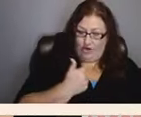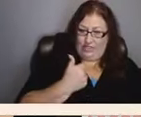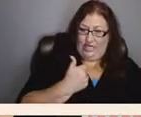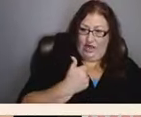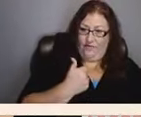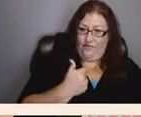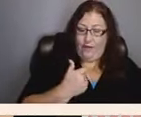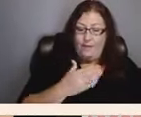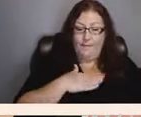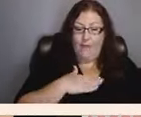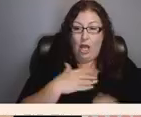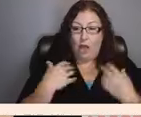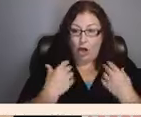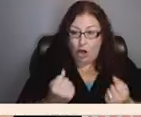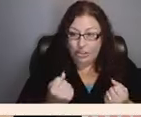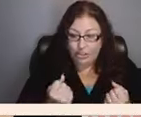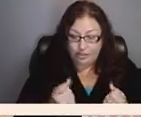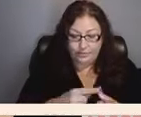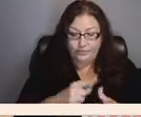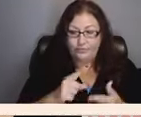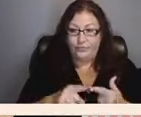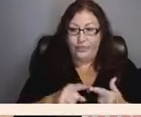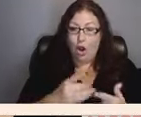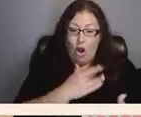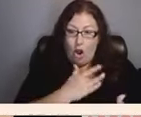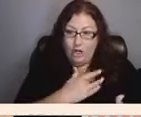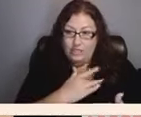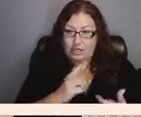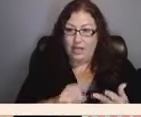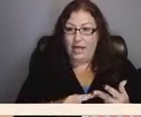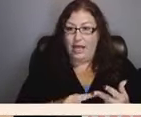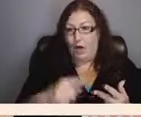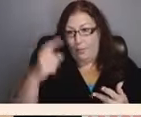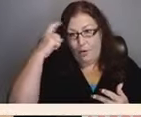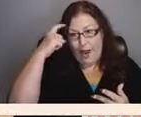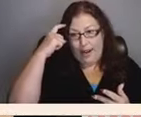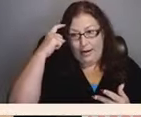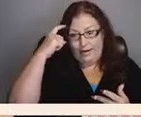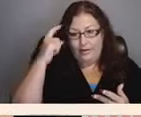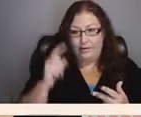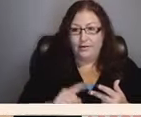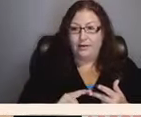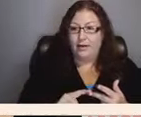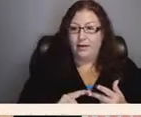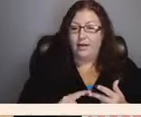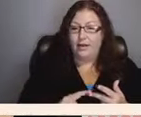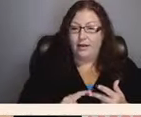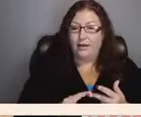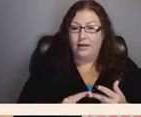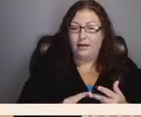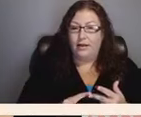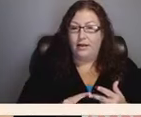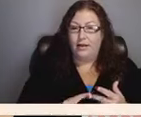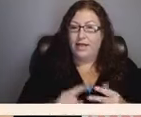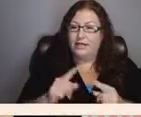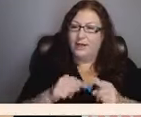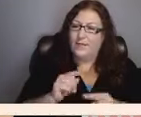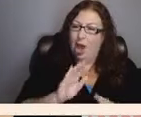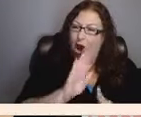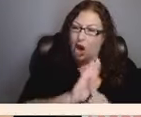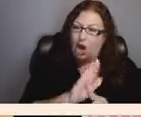courage, her heart, and her brain. So this is about her journey in